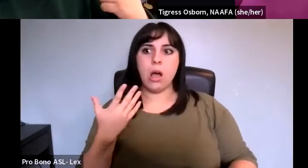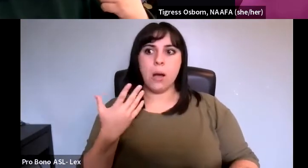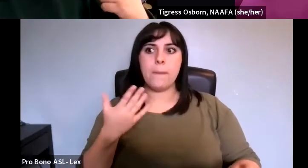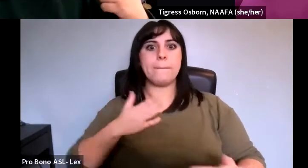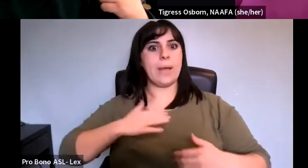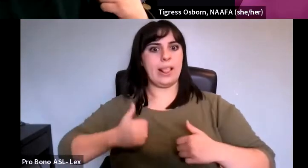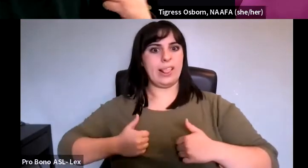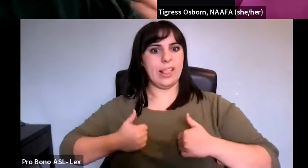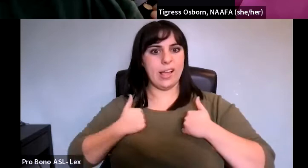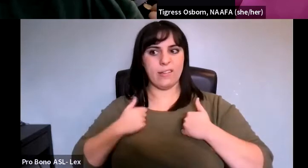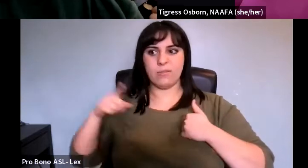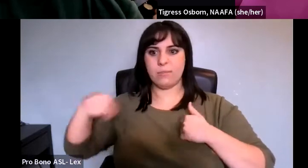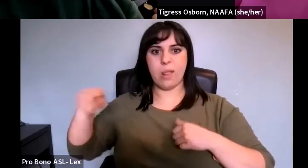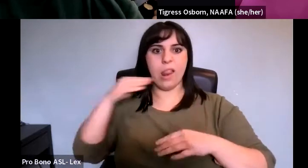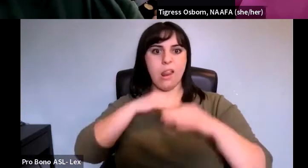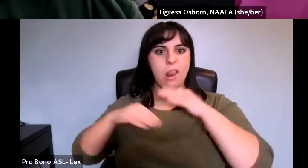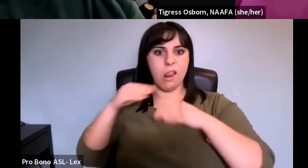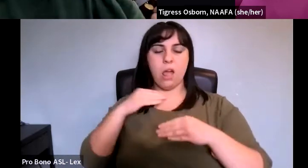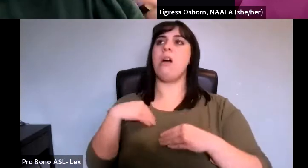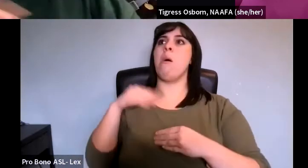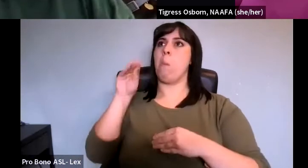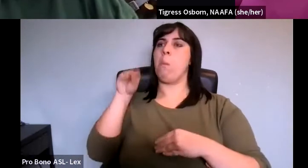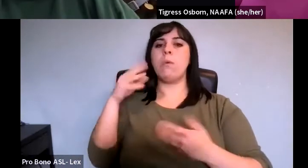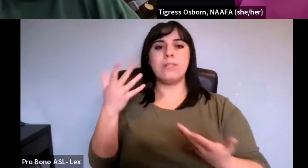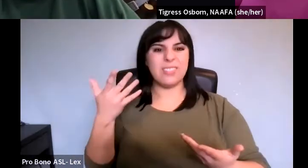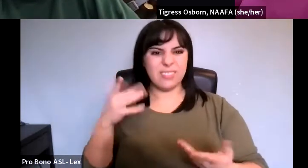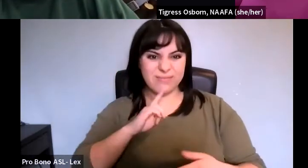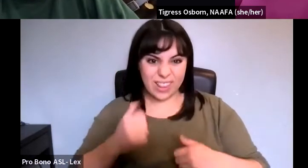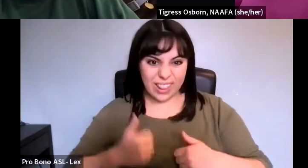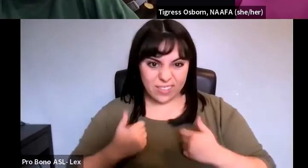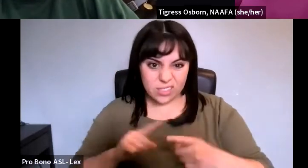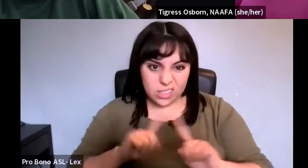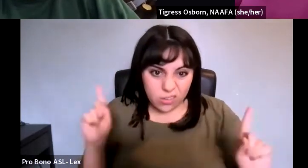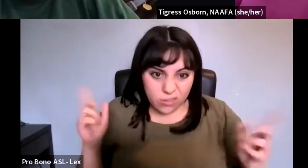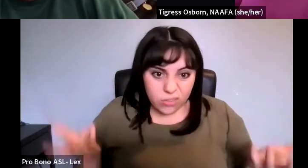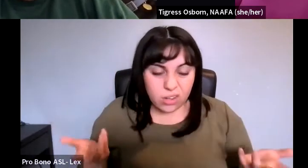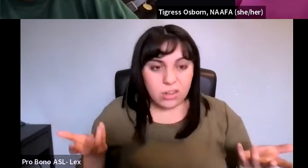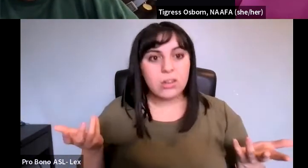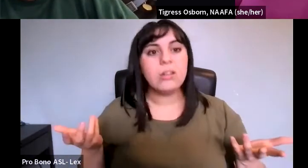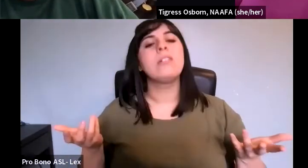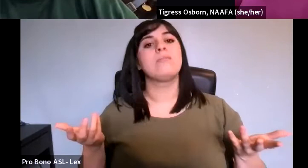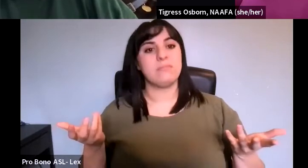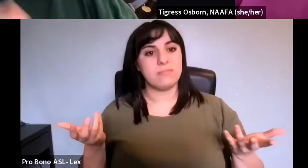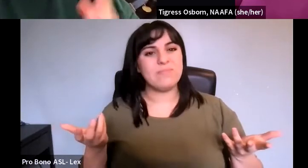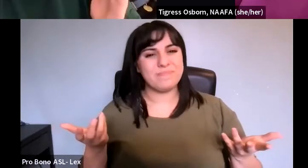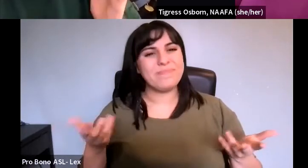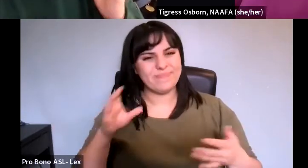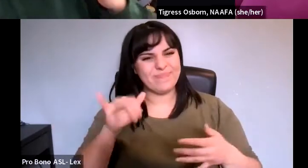my entire life, and actually things are different. And it just kind of started from there.